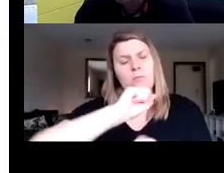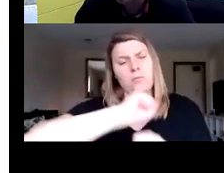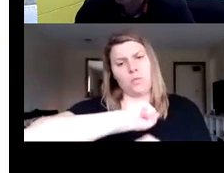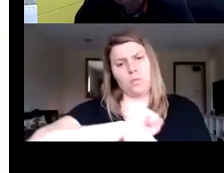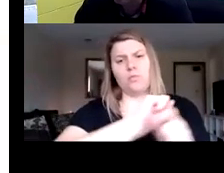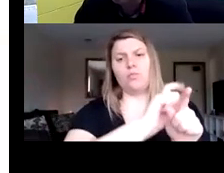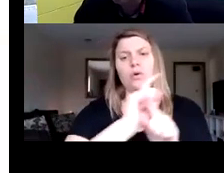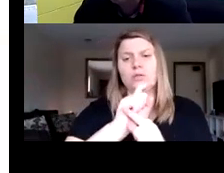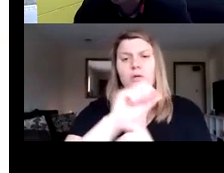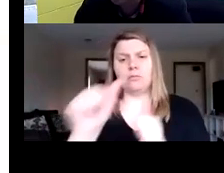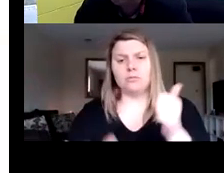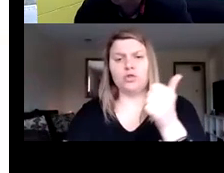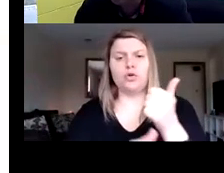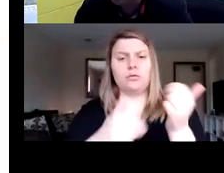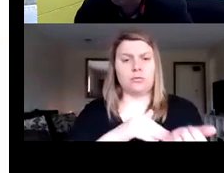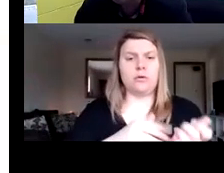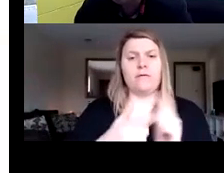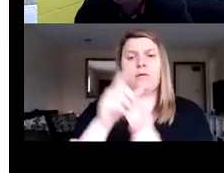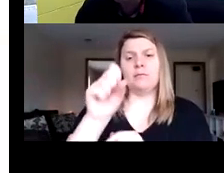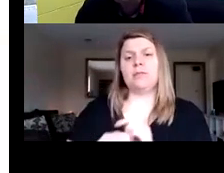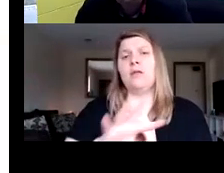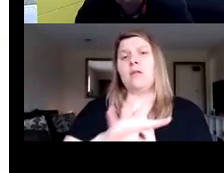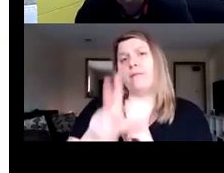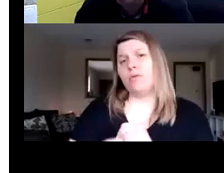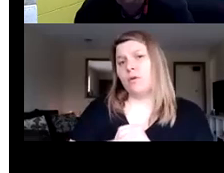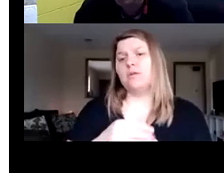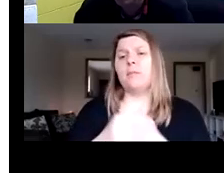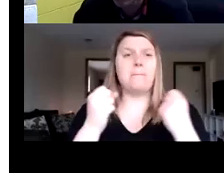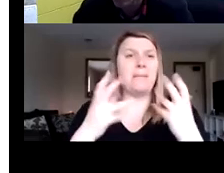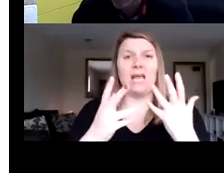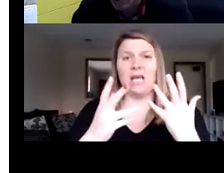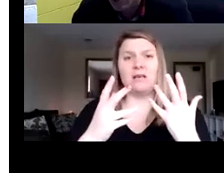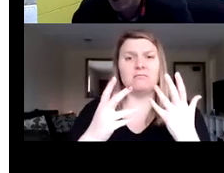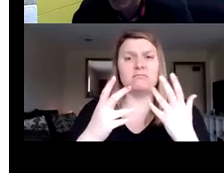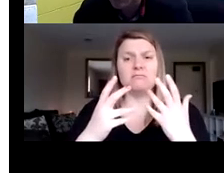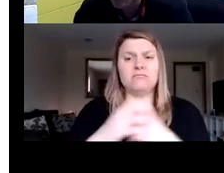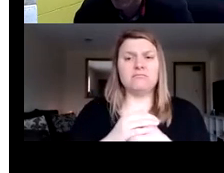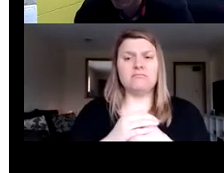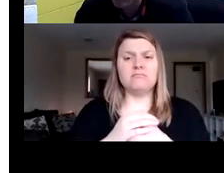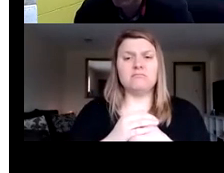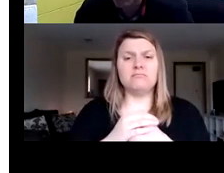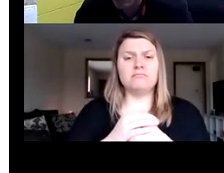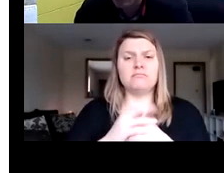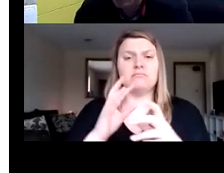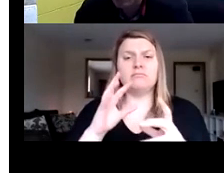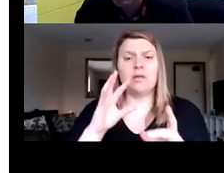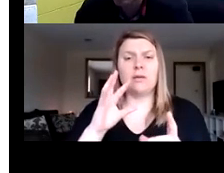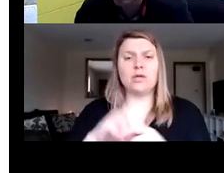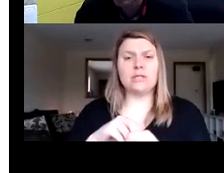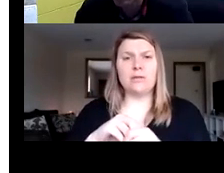as junior physicians from South Africa, many of which were participating in the